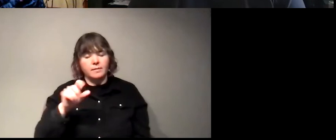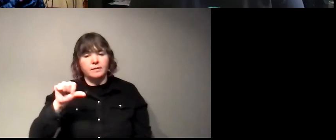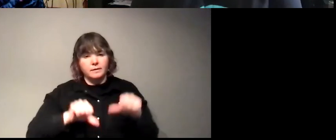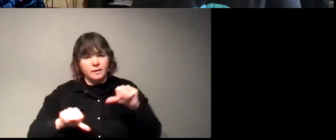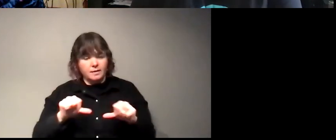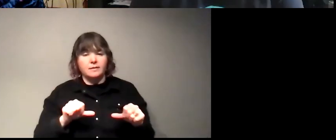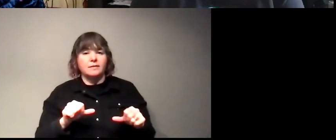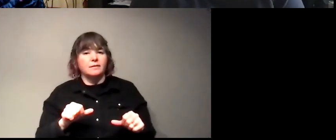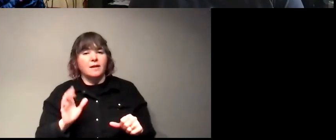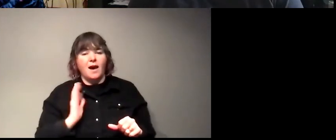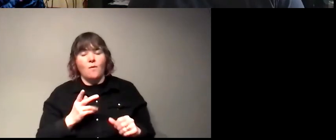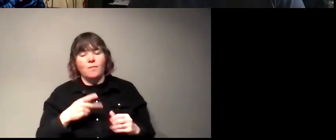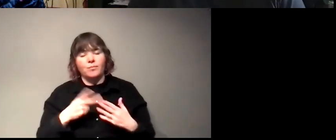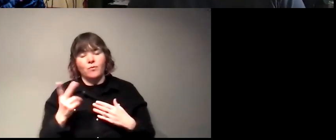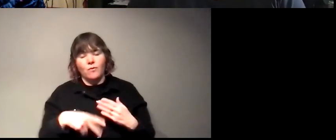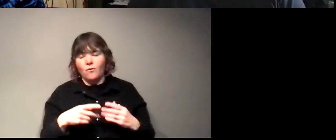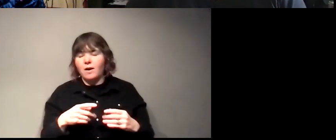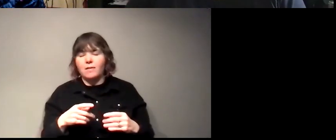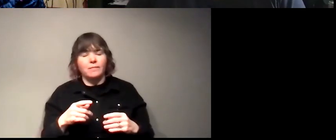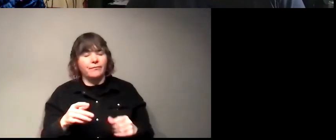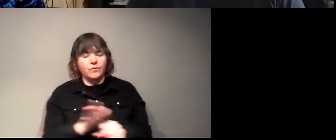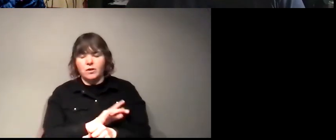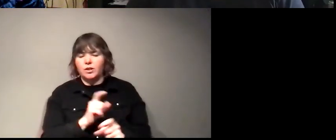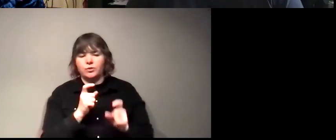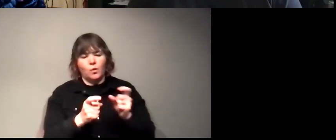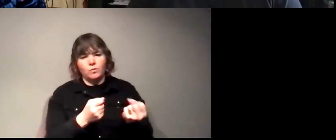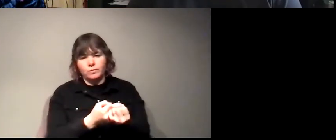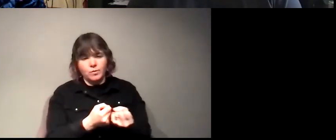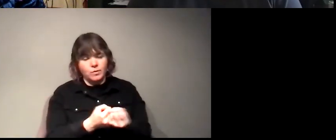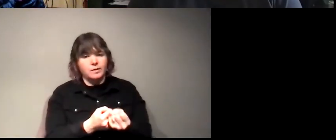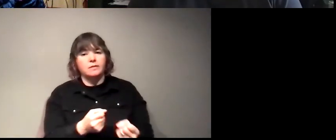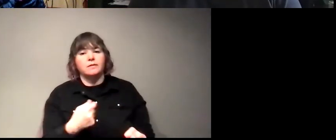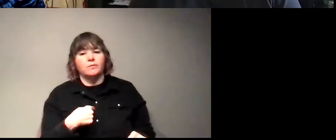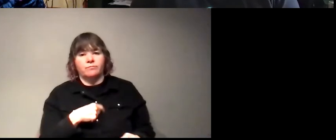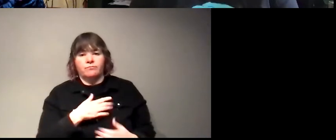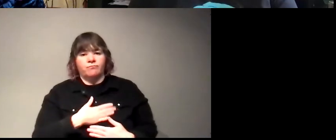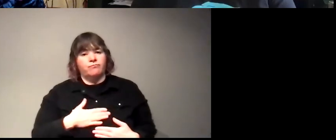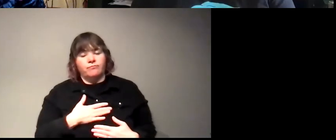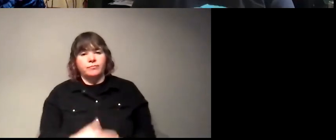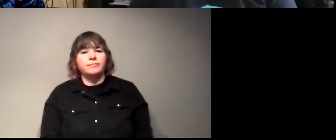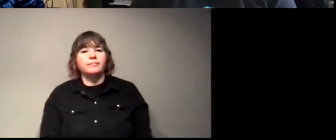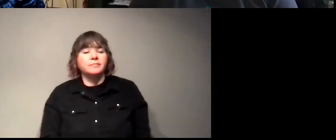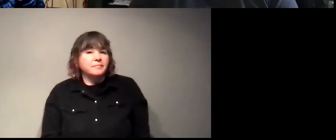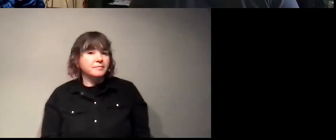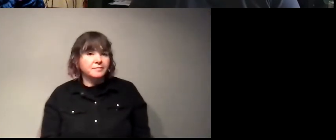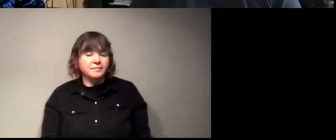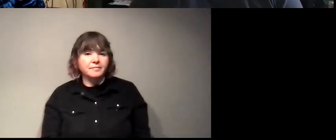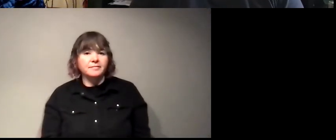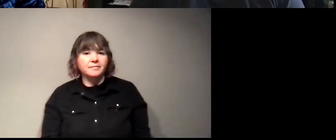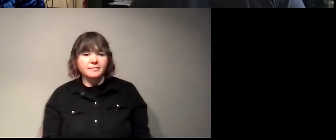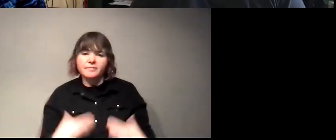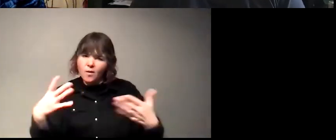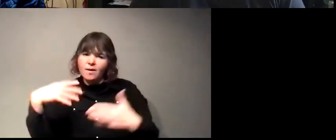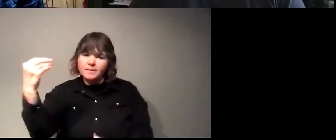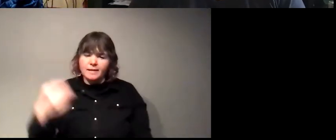patreon.com/skypeascientist. Our program is entirely donor supported. So we would really appreciate that. Otherwise, yeah, go